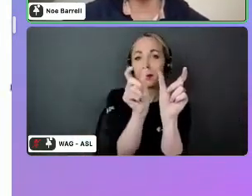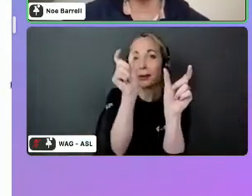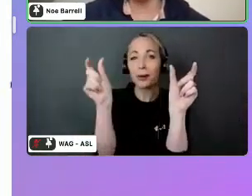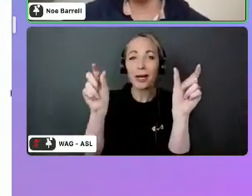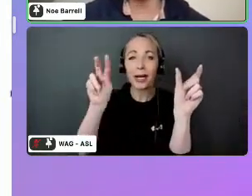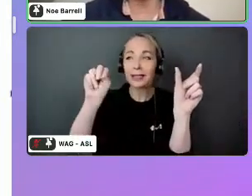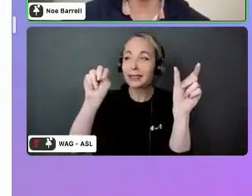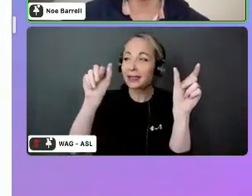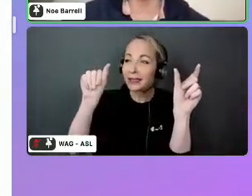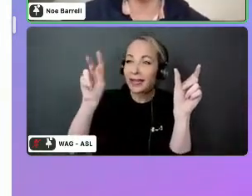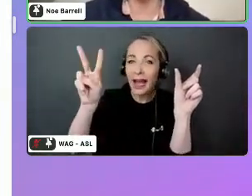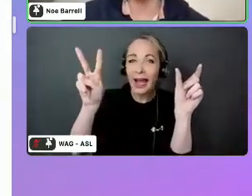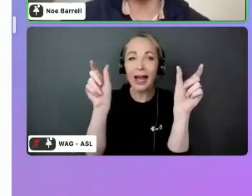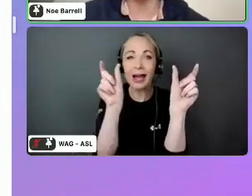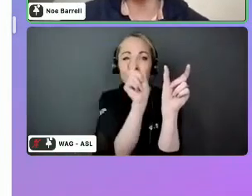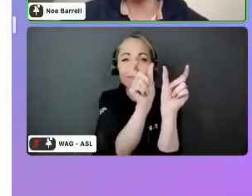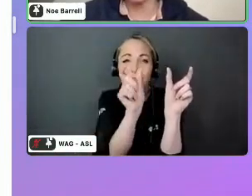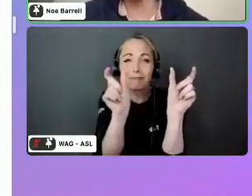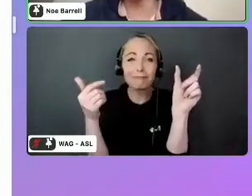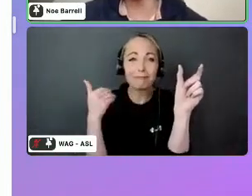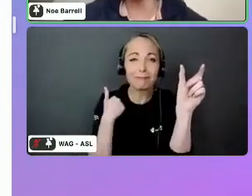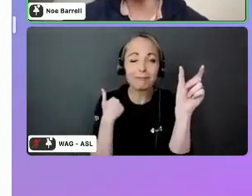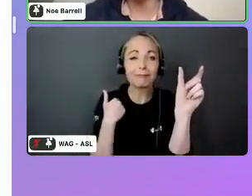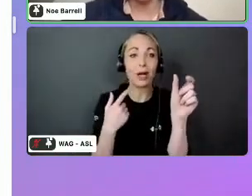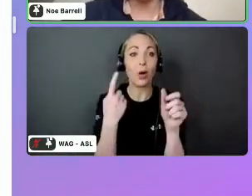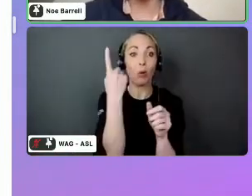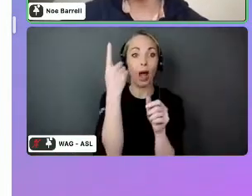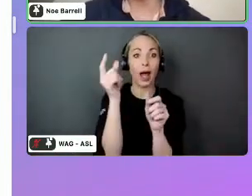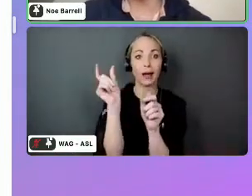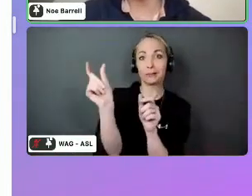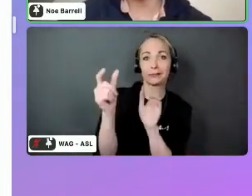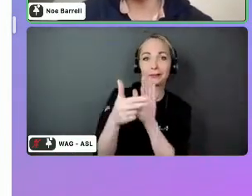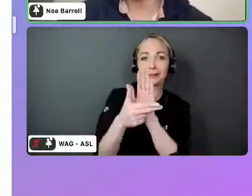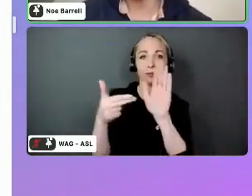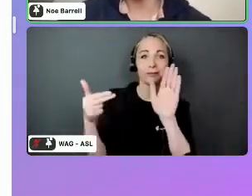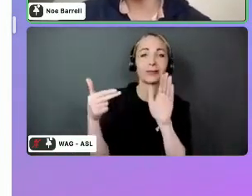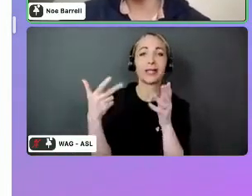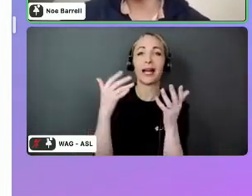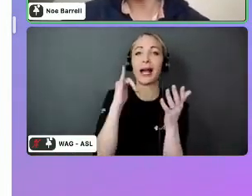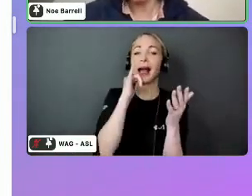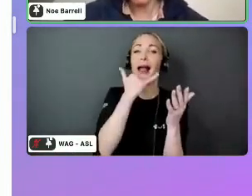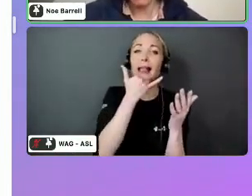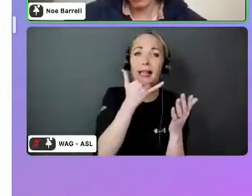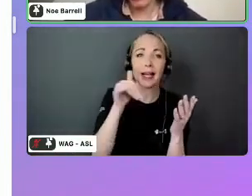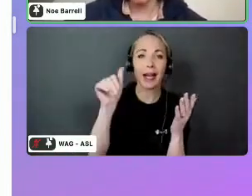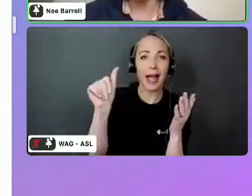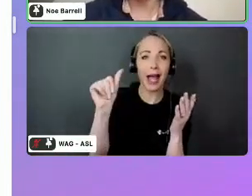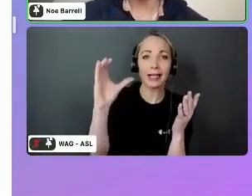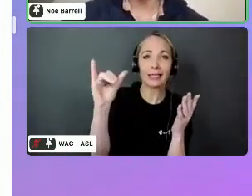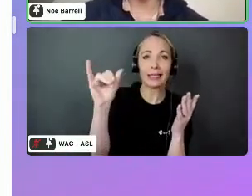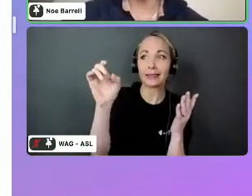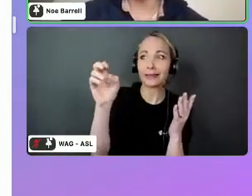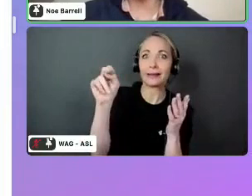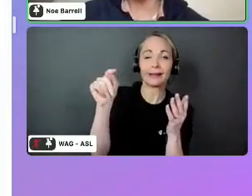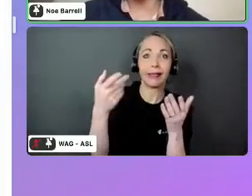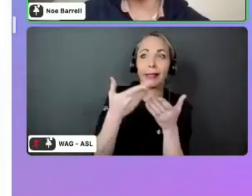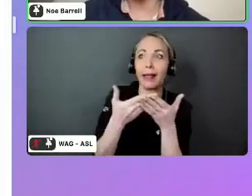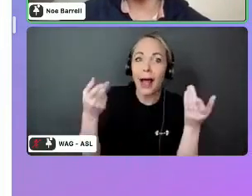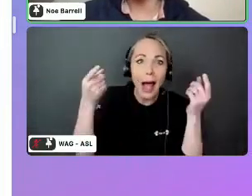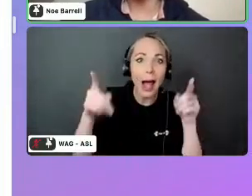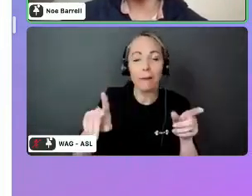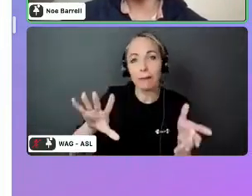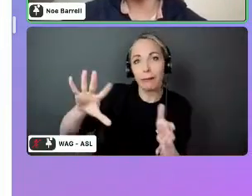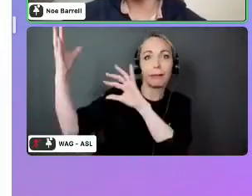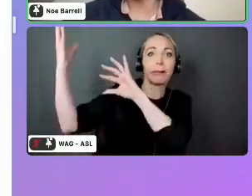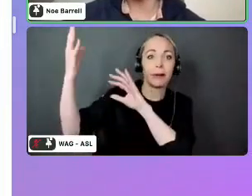that we're looking at right now is labeled accidents. And this has been marked up as a list item. But here in the interactive